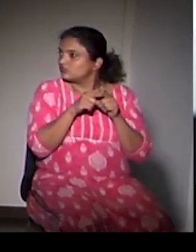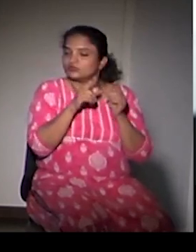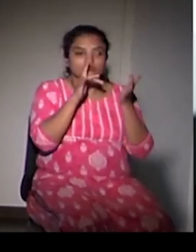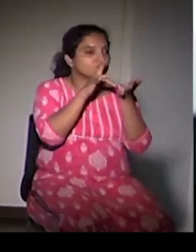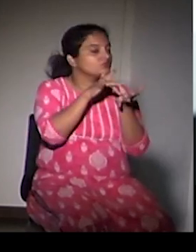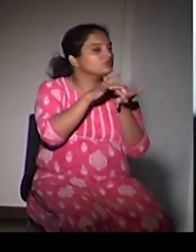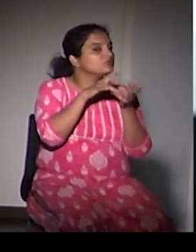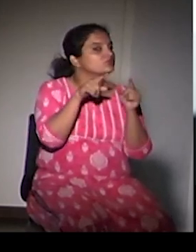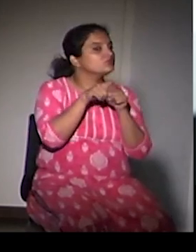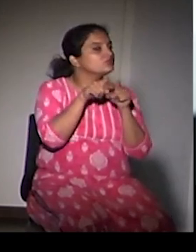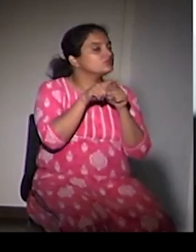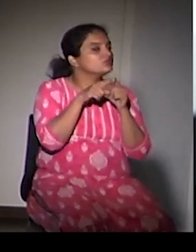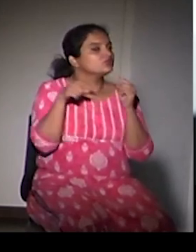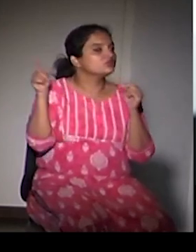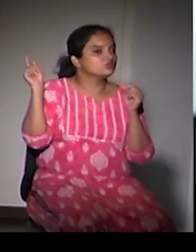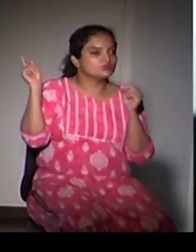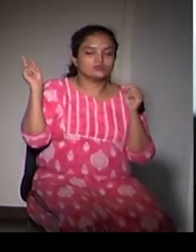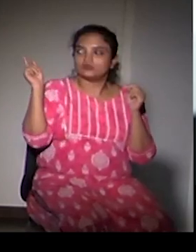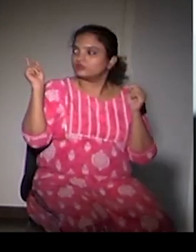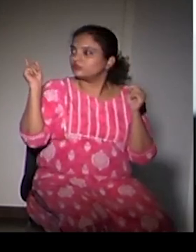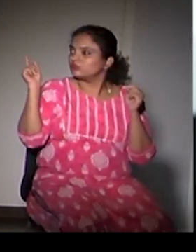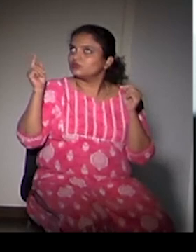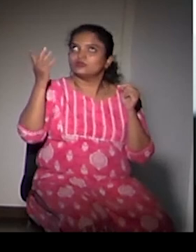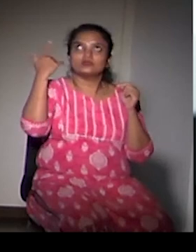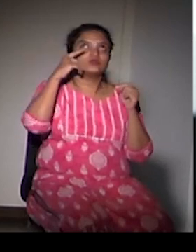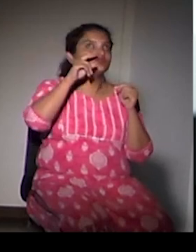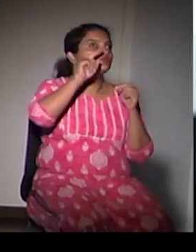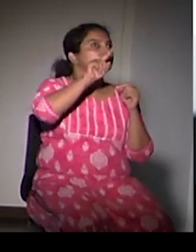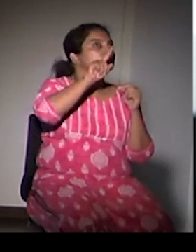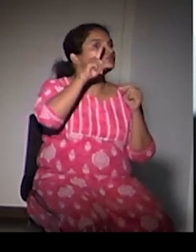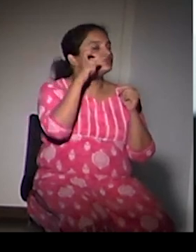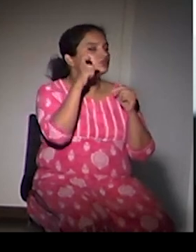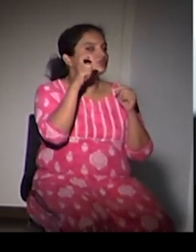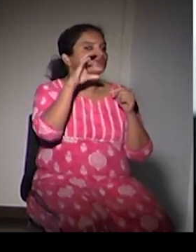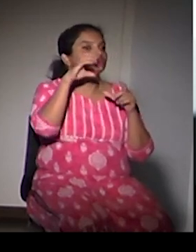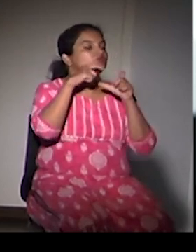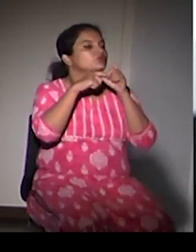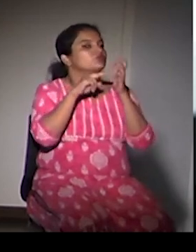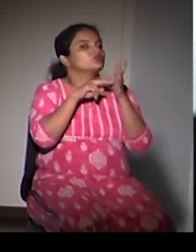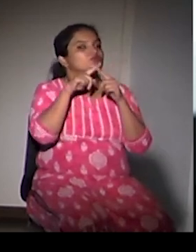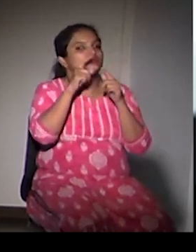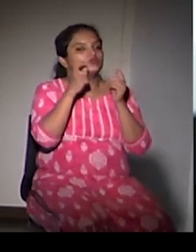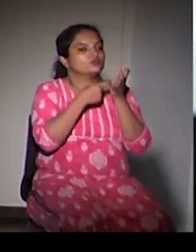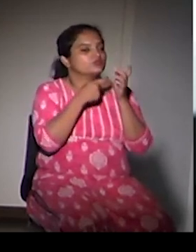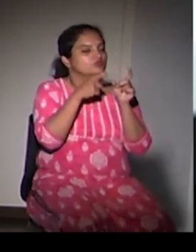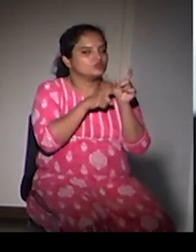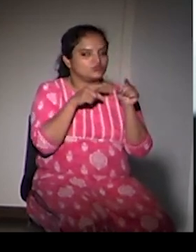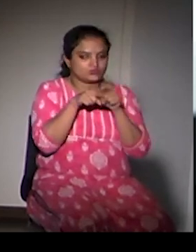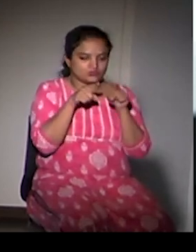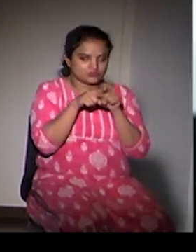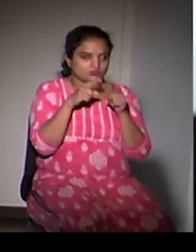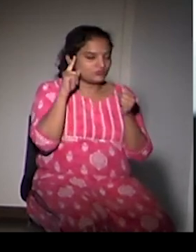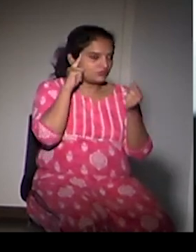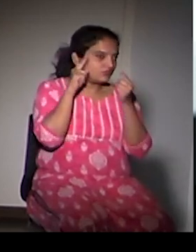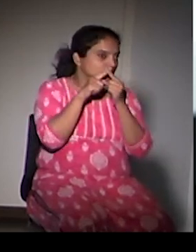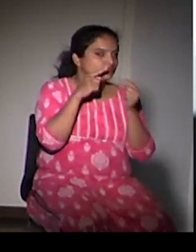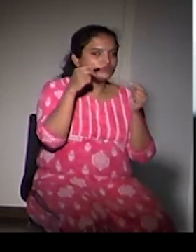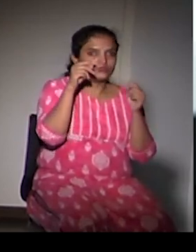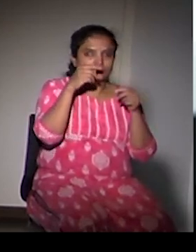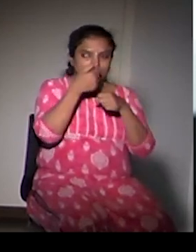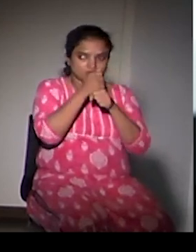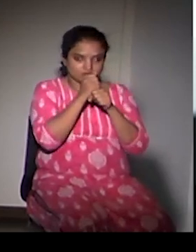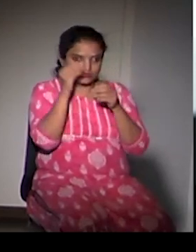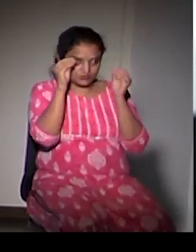Monica, again, early 17th century. But the tiles are thought to be quite a bit earlier, and certainly